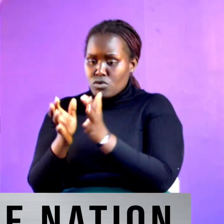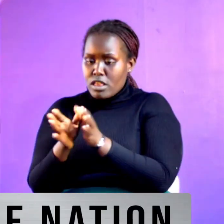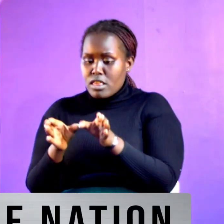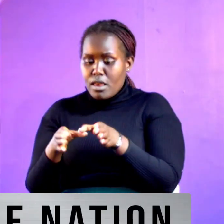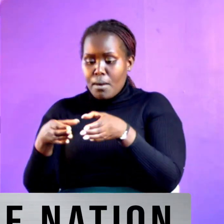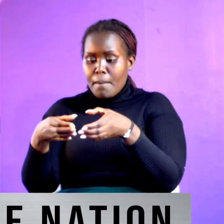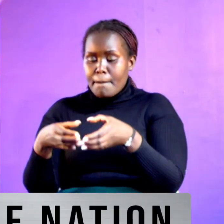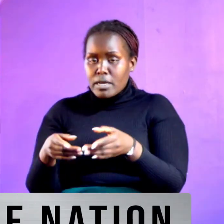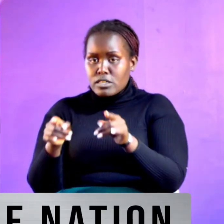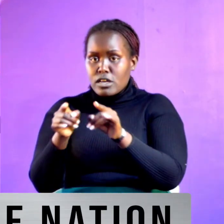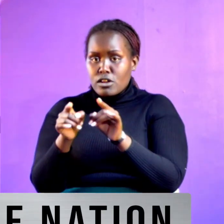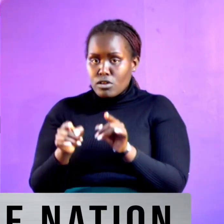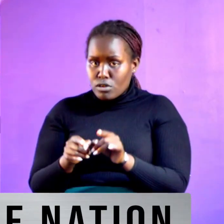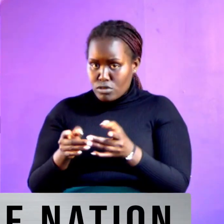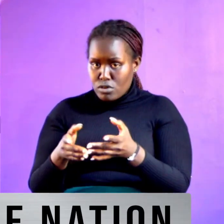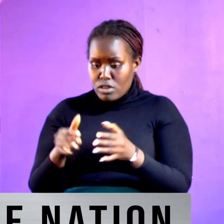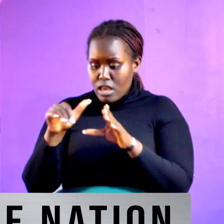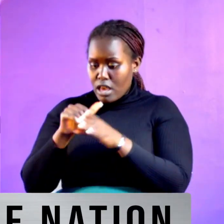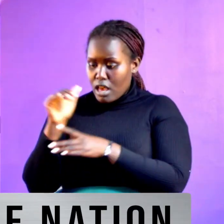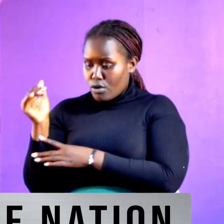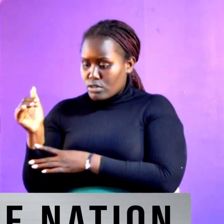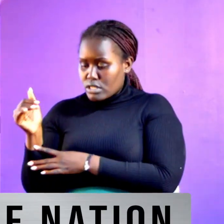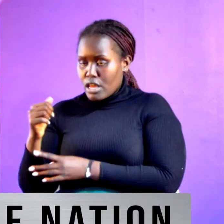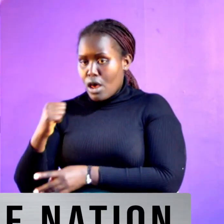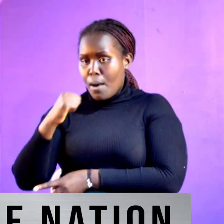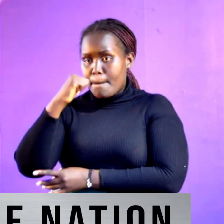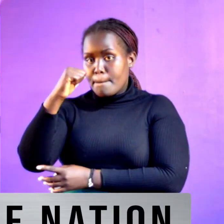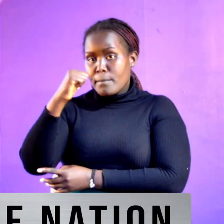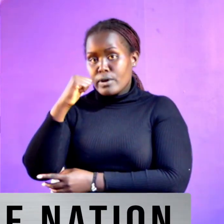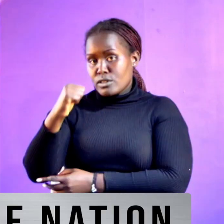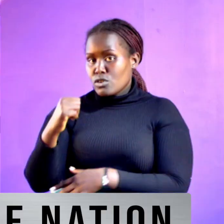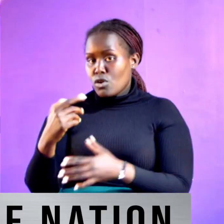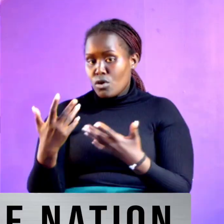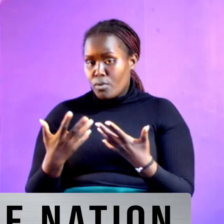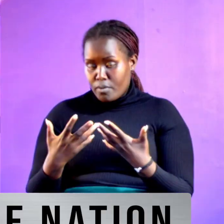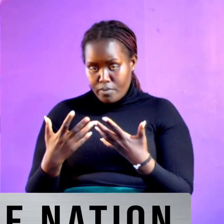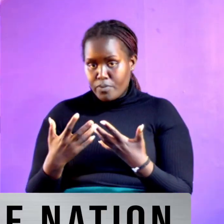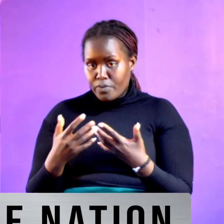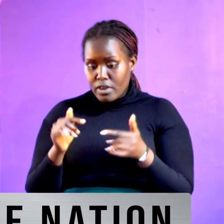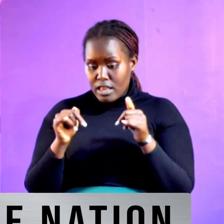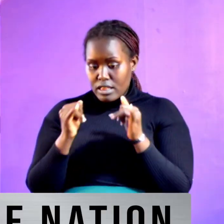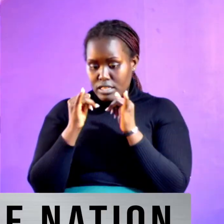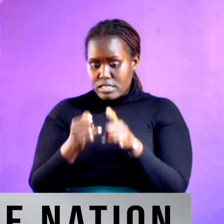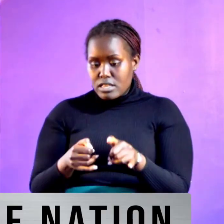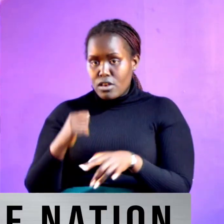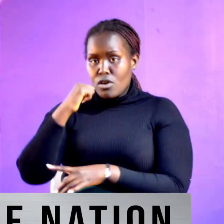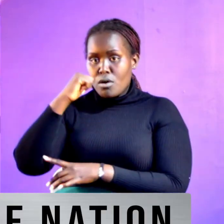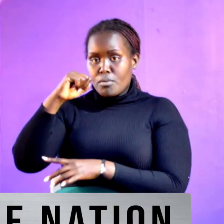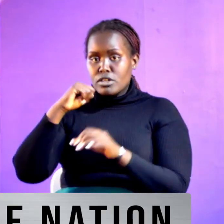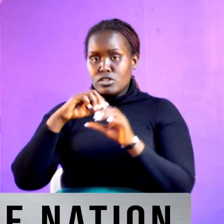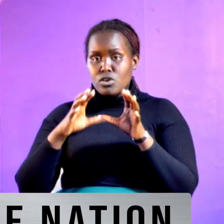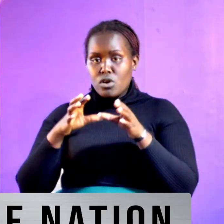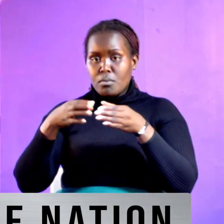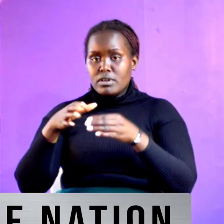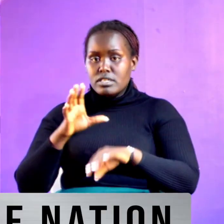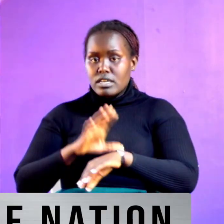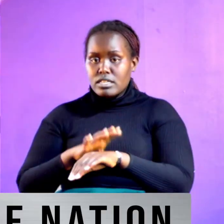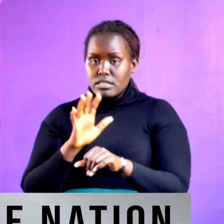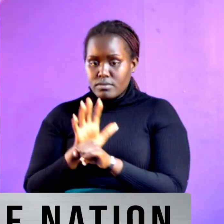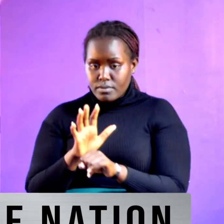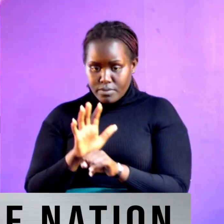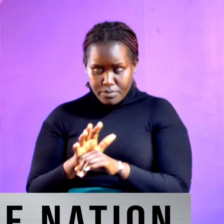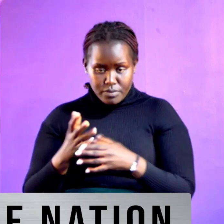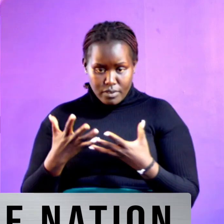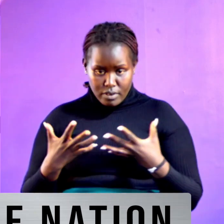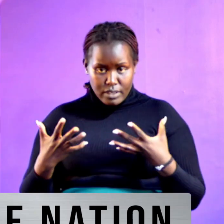then of course the external political temperatures. Because these new political parties are gaining a lot of traction because